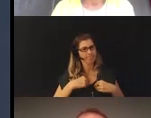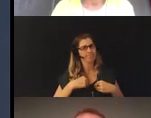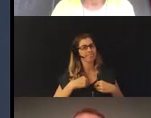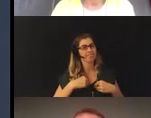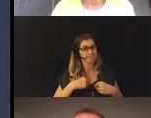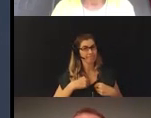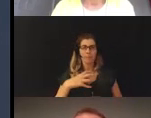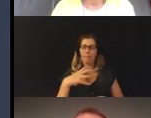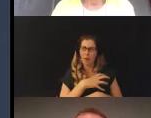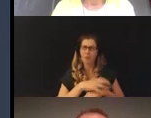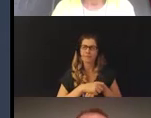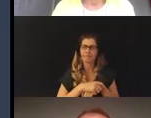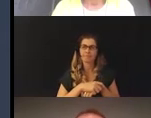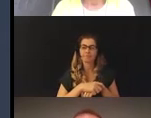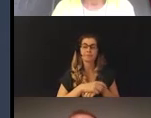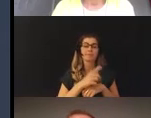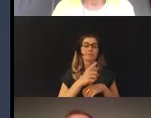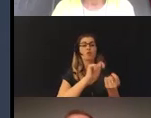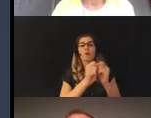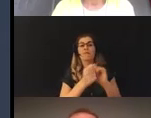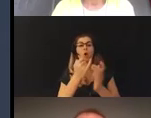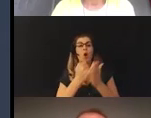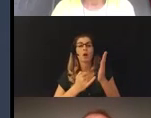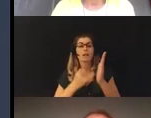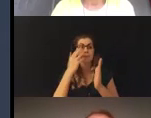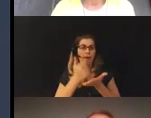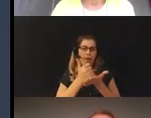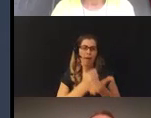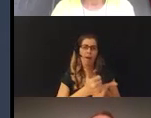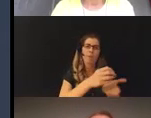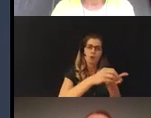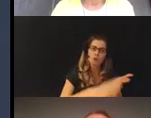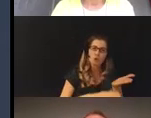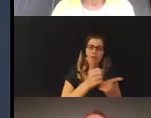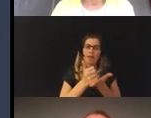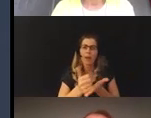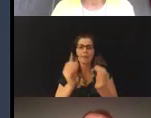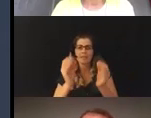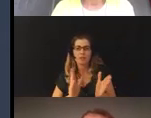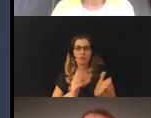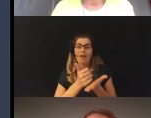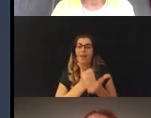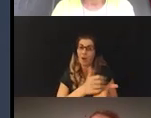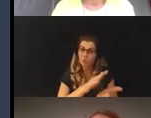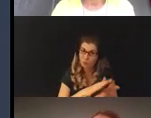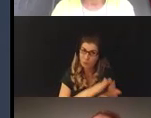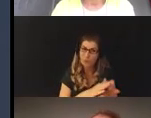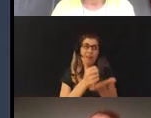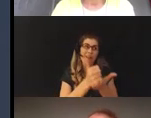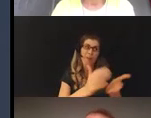So transformative art experiences empower students and teachers. I'm gonna go further, schools, communities, and cities.